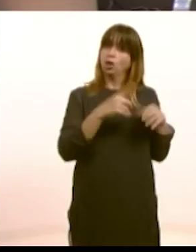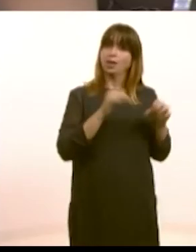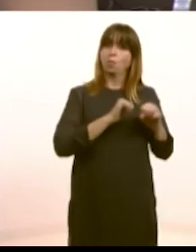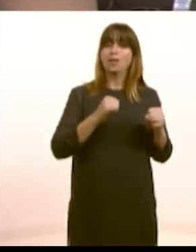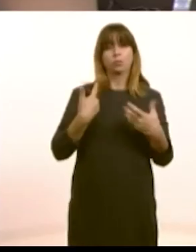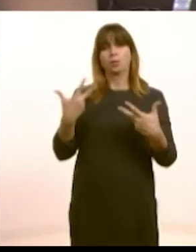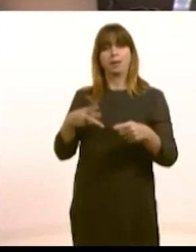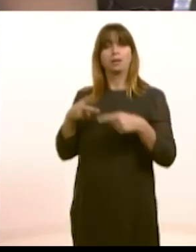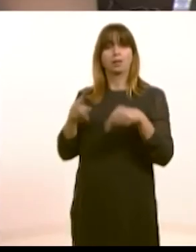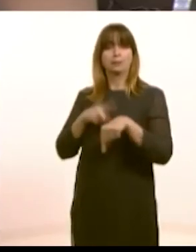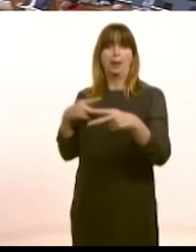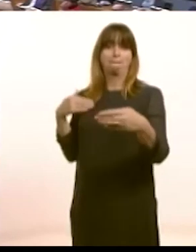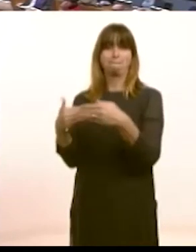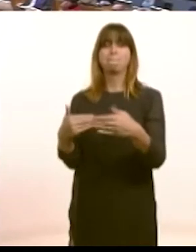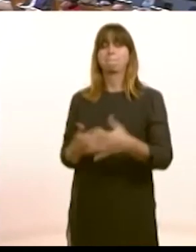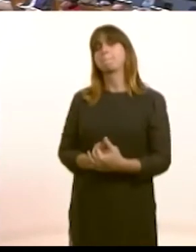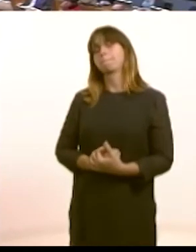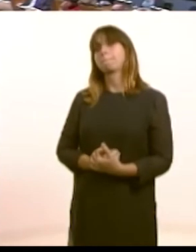2015. Susie Davis.